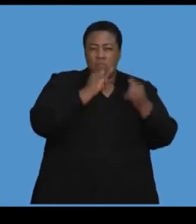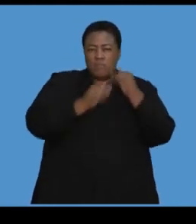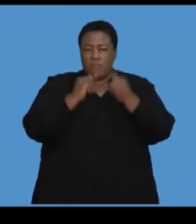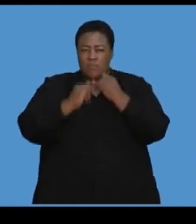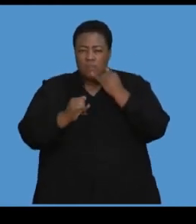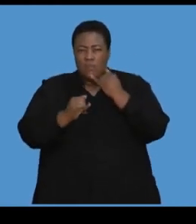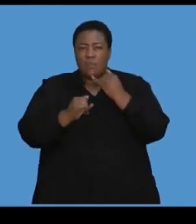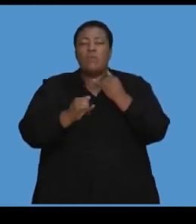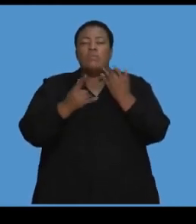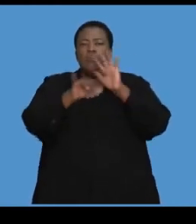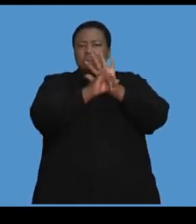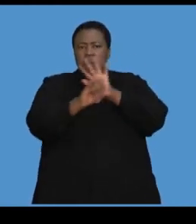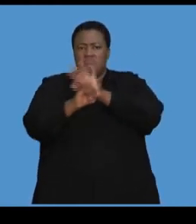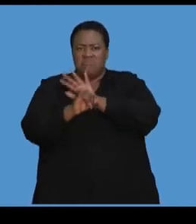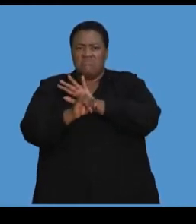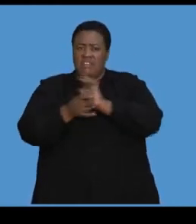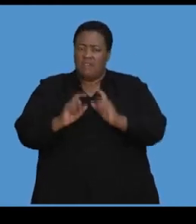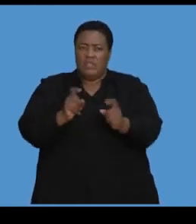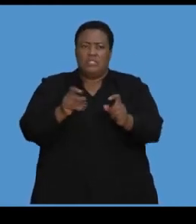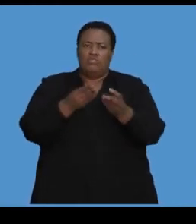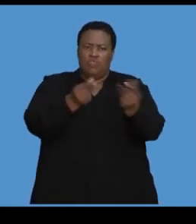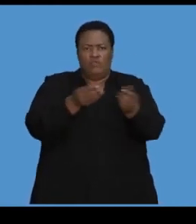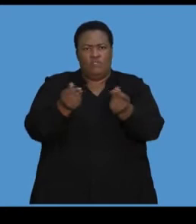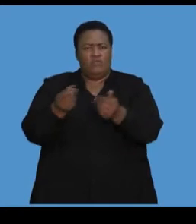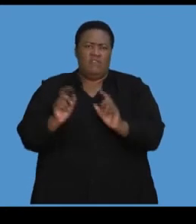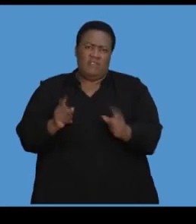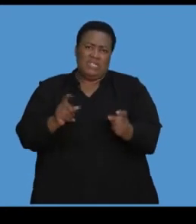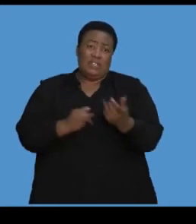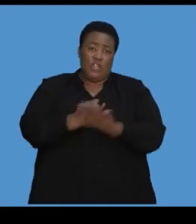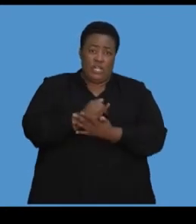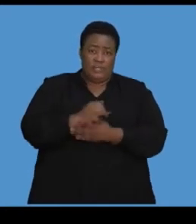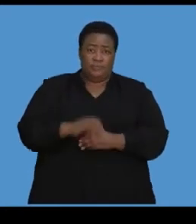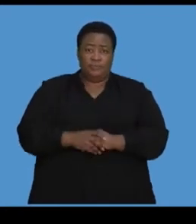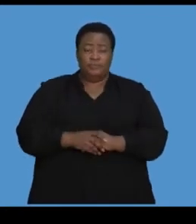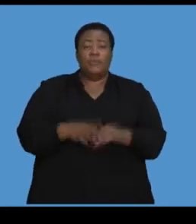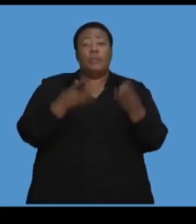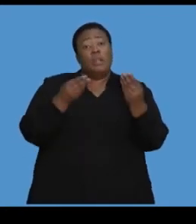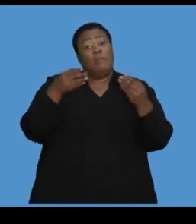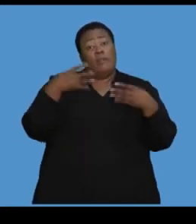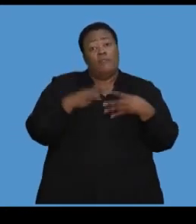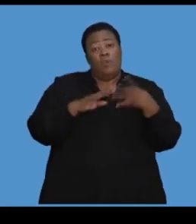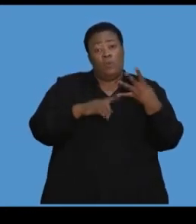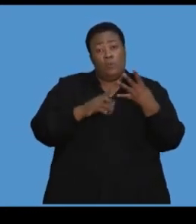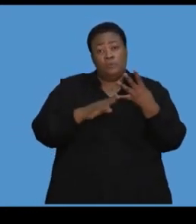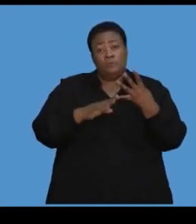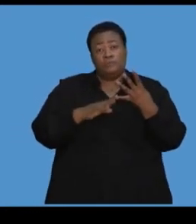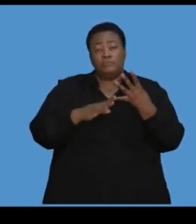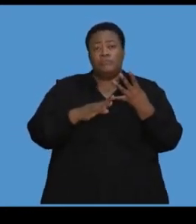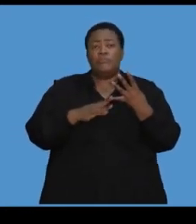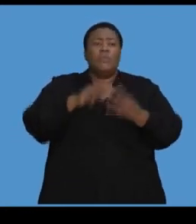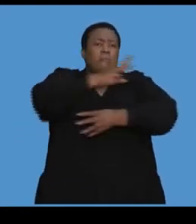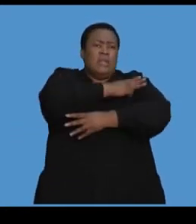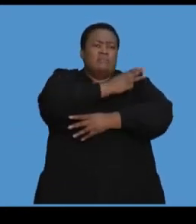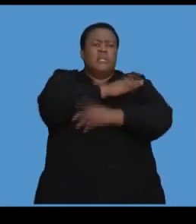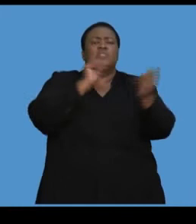discrepancies, then they might be identified and correctly dealt with earlier. Number 4, changing